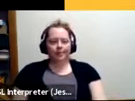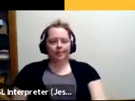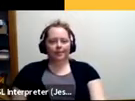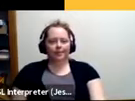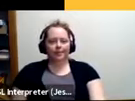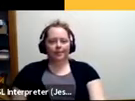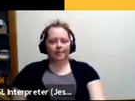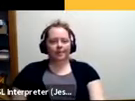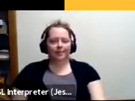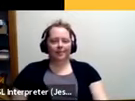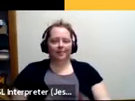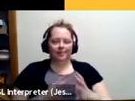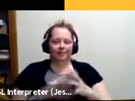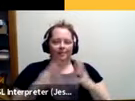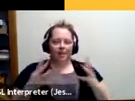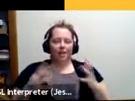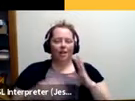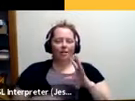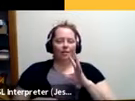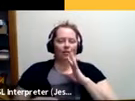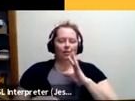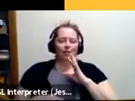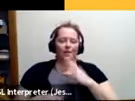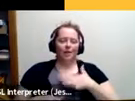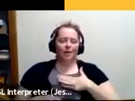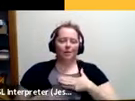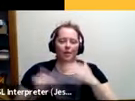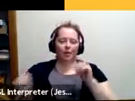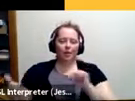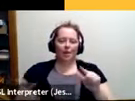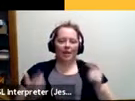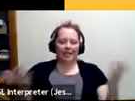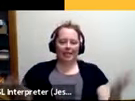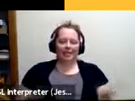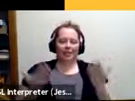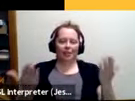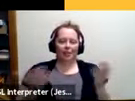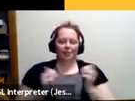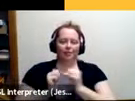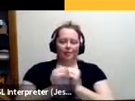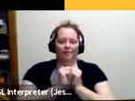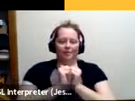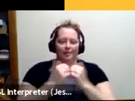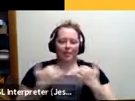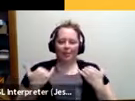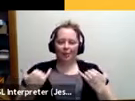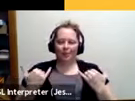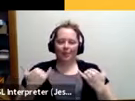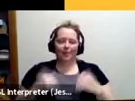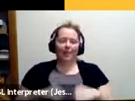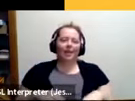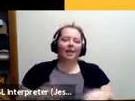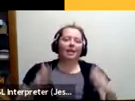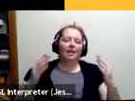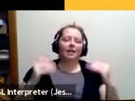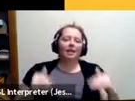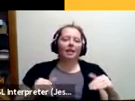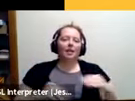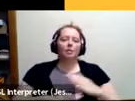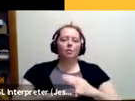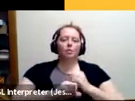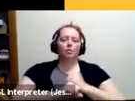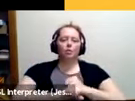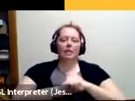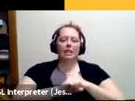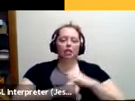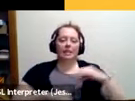It's a lot of talking, but I'm glad you all are here with us today. So protections in Pittsburgh and Allegheny County, and I'm going to